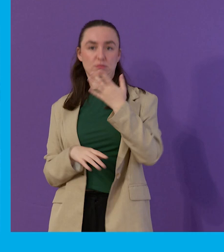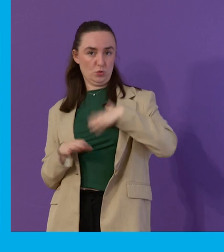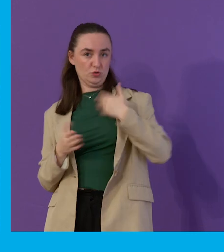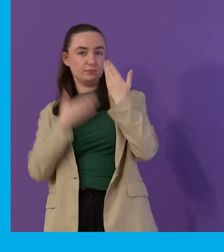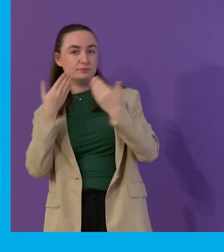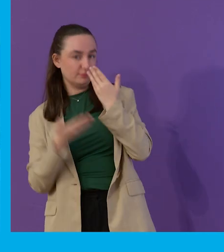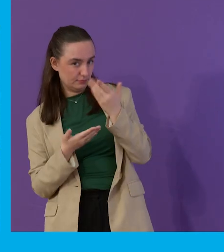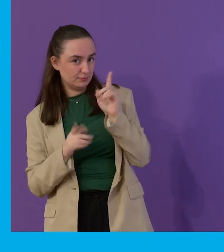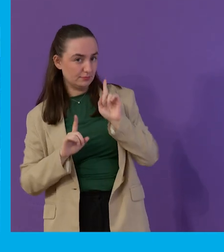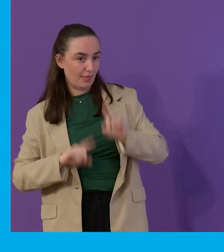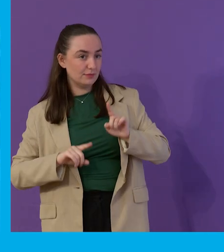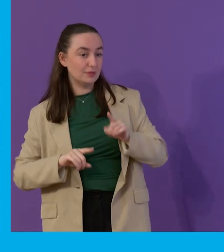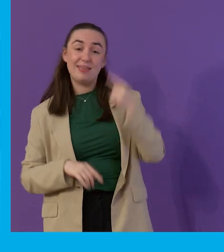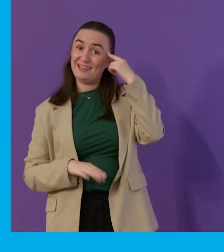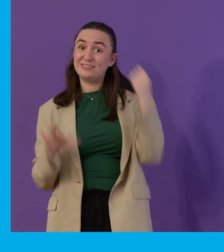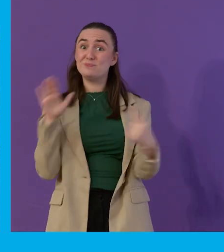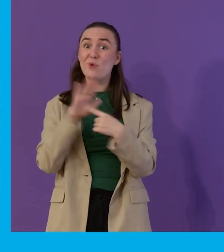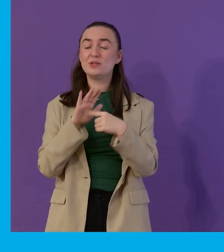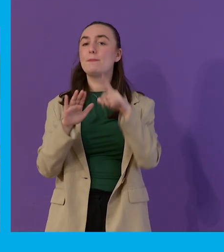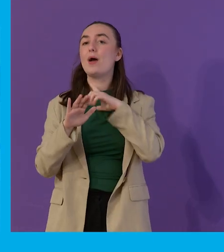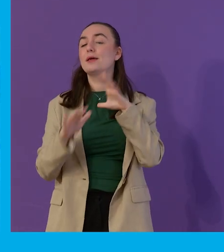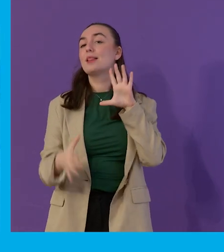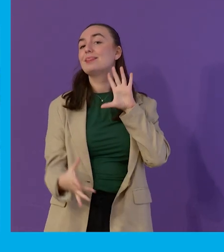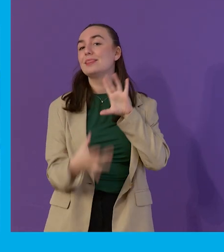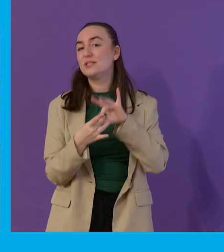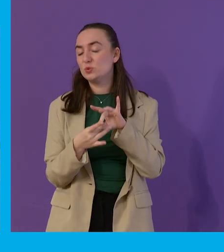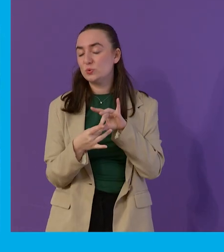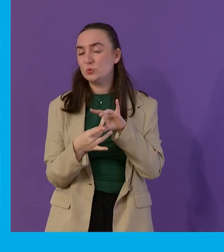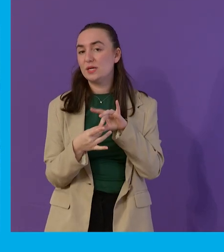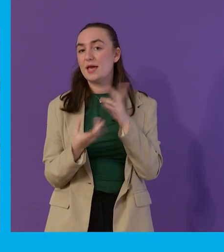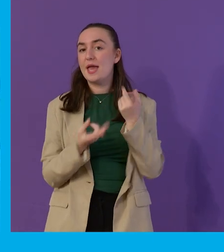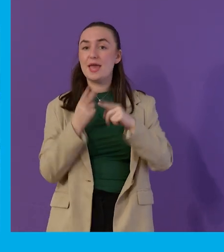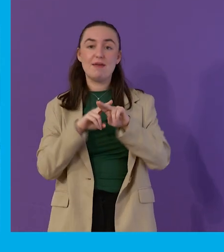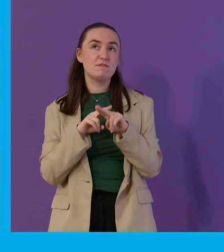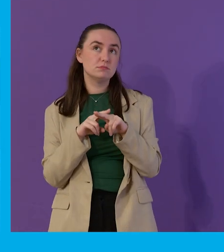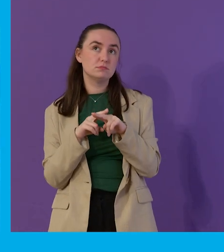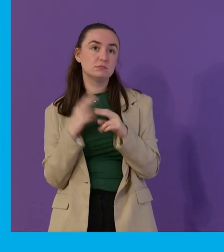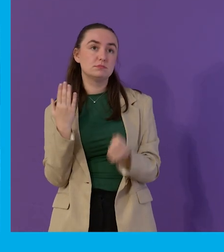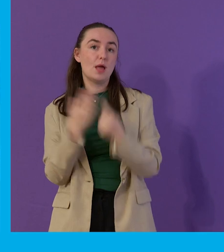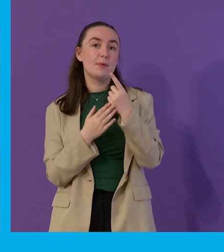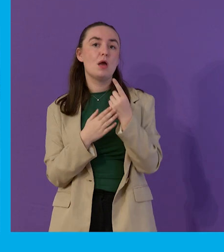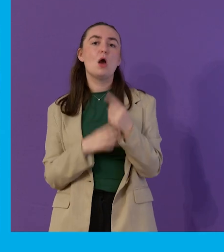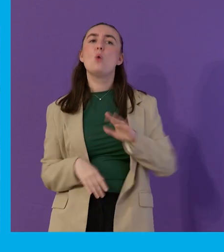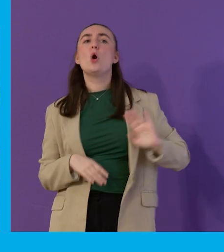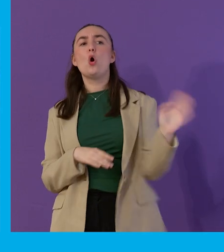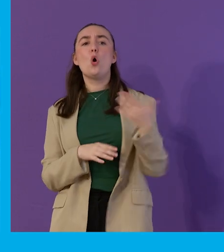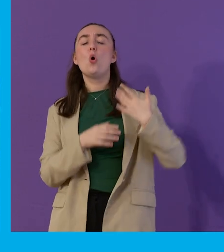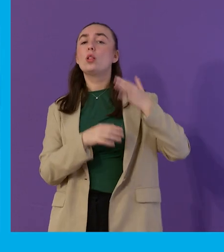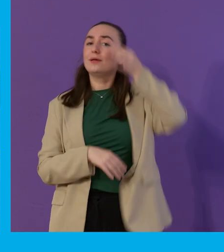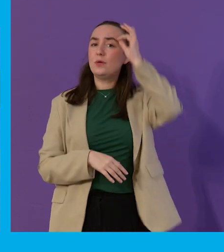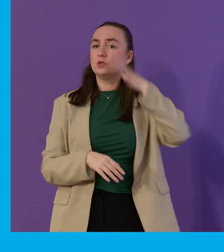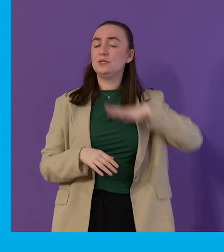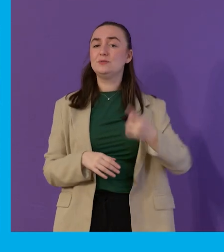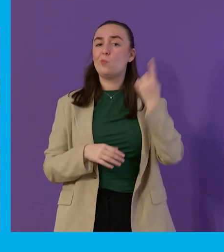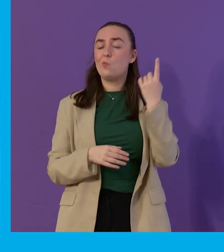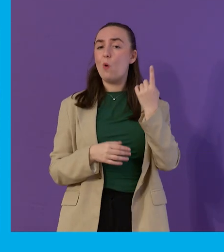I heard from it. But I think it's a really important point because it connects to this idea of, if we say there's a one-size-fits-all approach, which I'm not saying is the